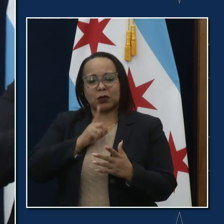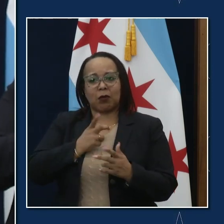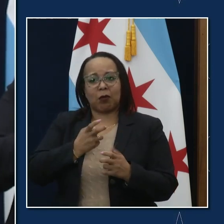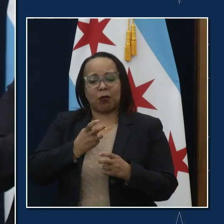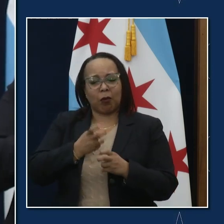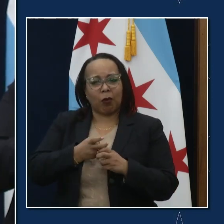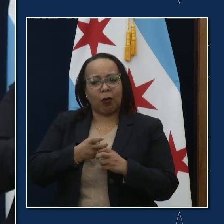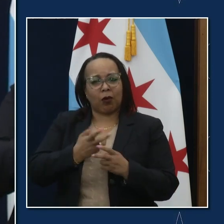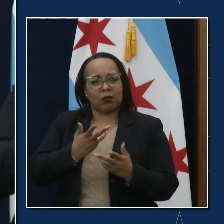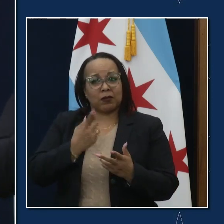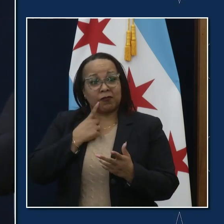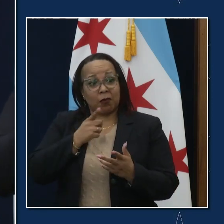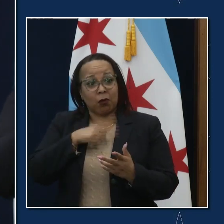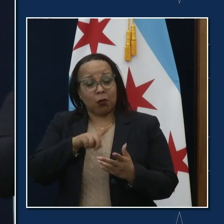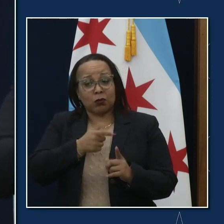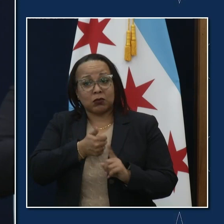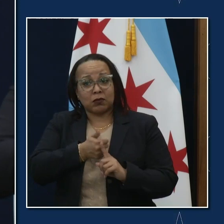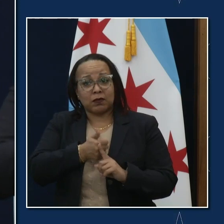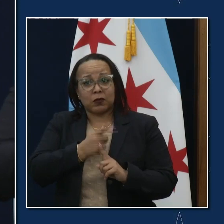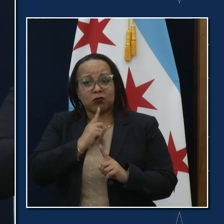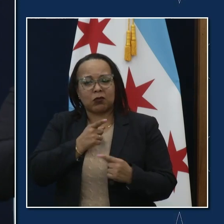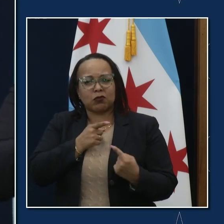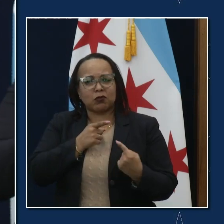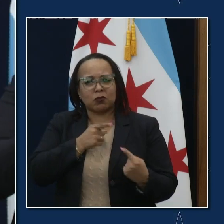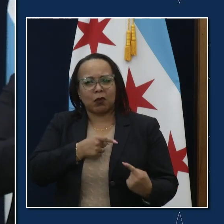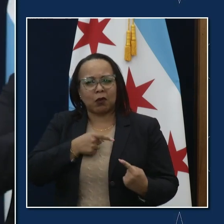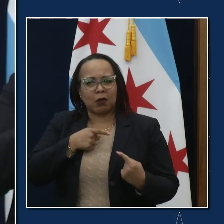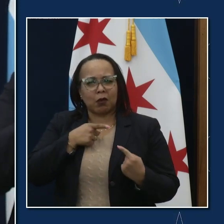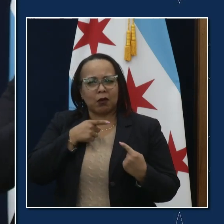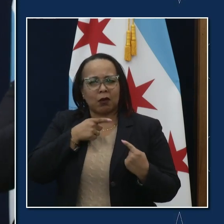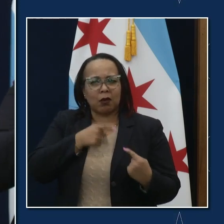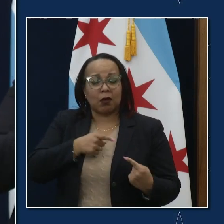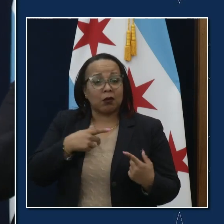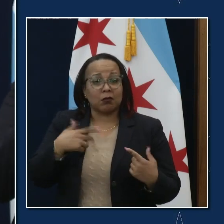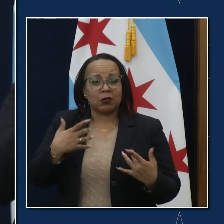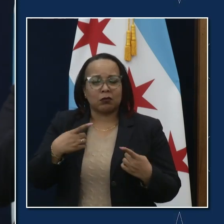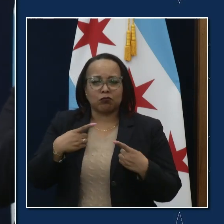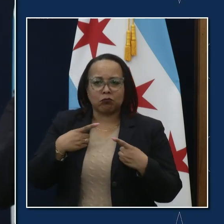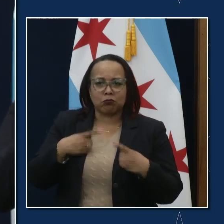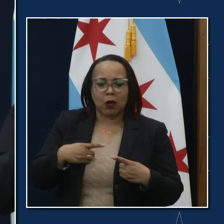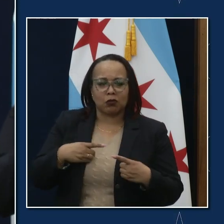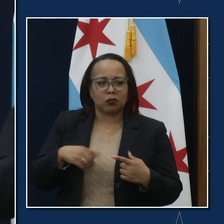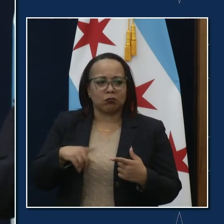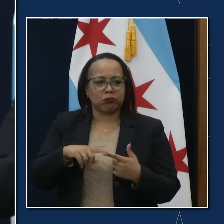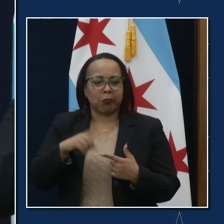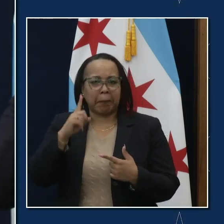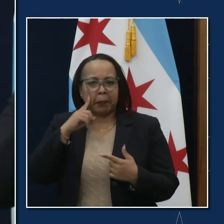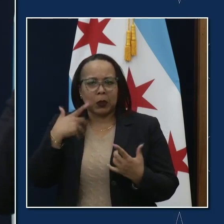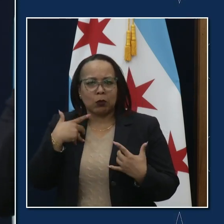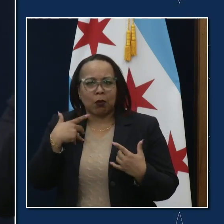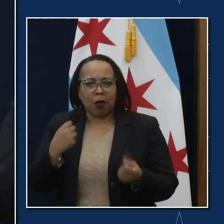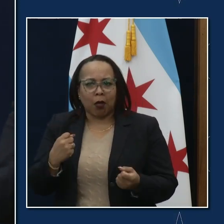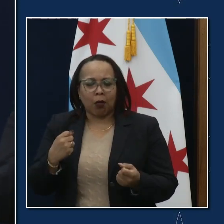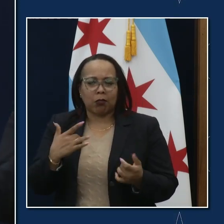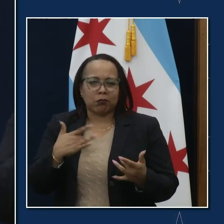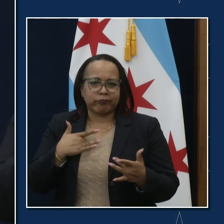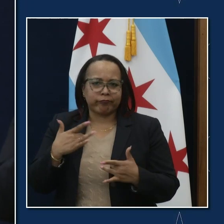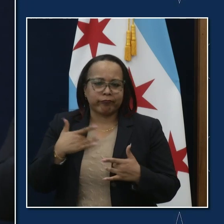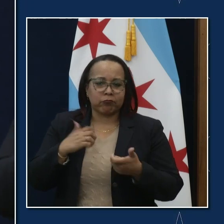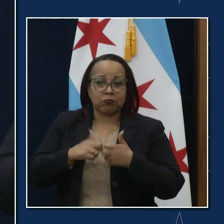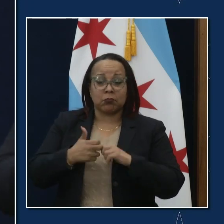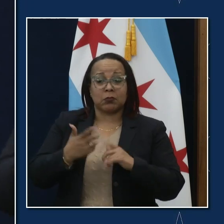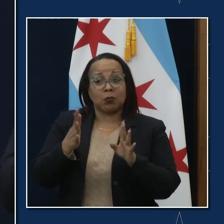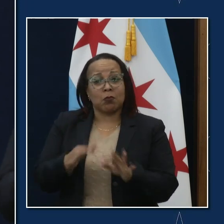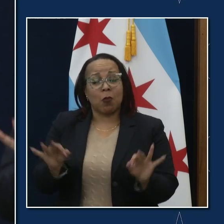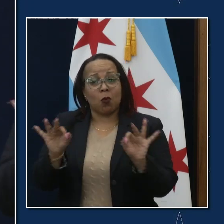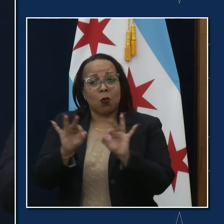hard time for those who are struggling with depression, with mental health issues. And it's important for us to